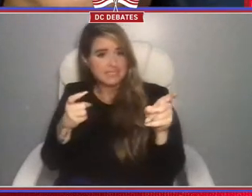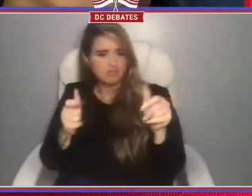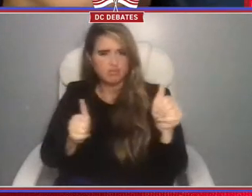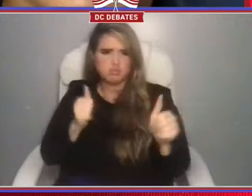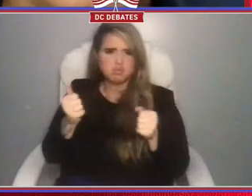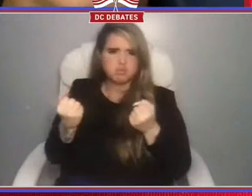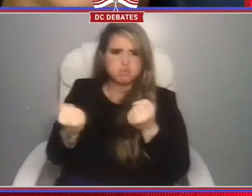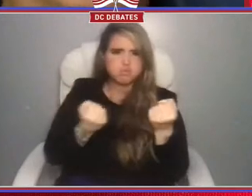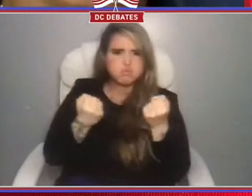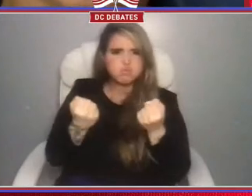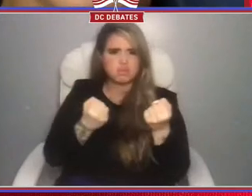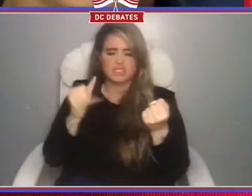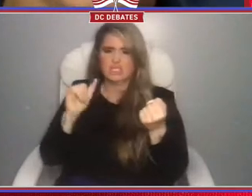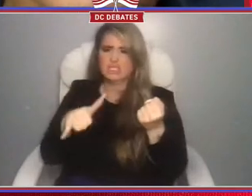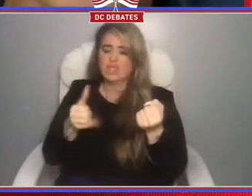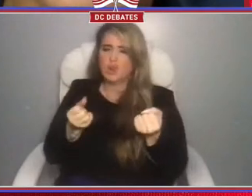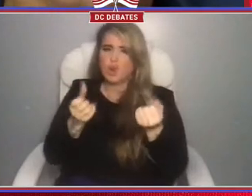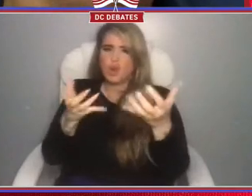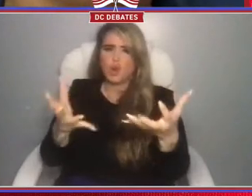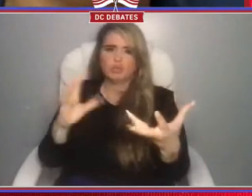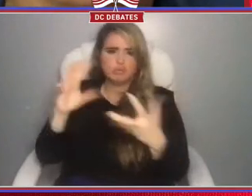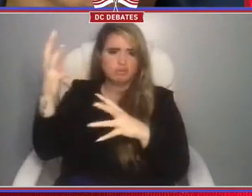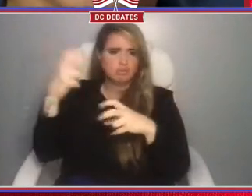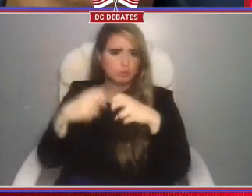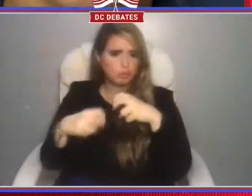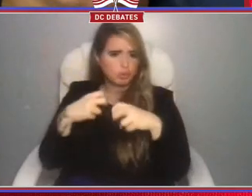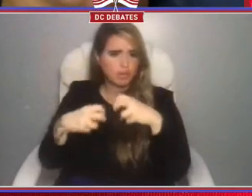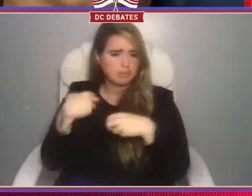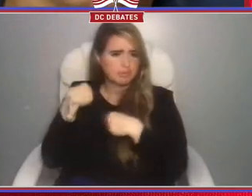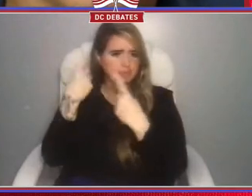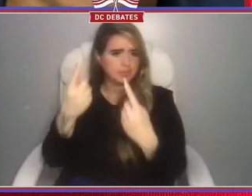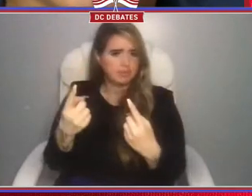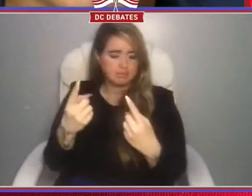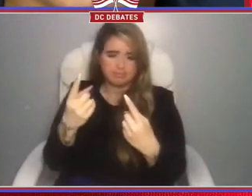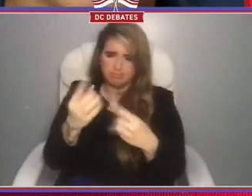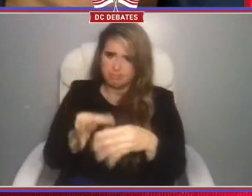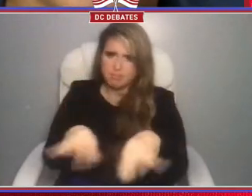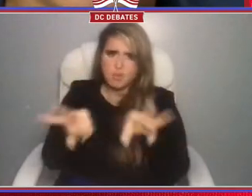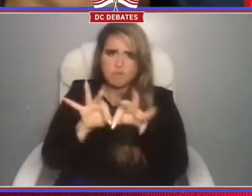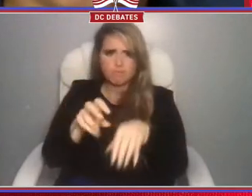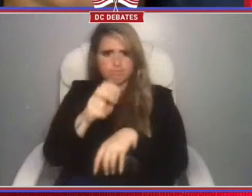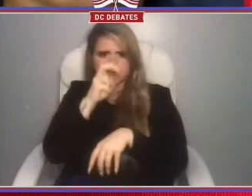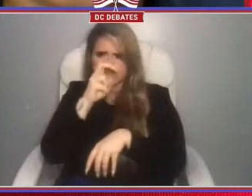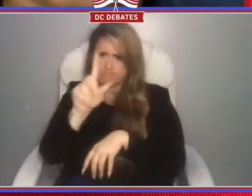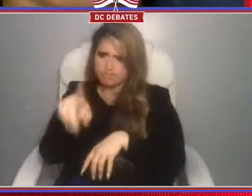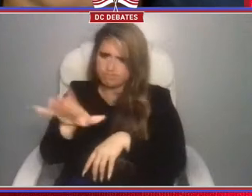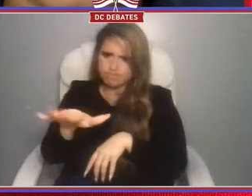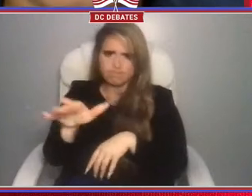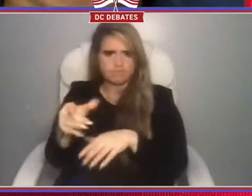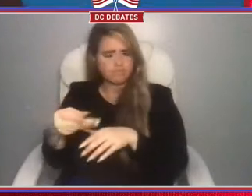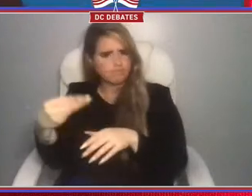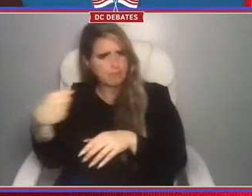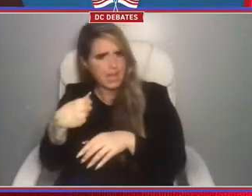driving a lot of that. So enforcement is one part of our strategies to keep our streets safer.